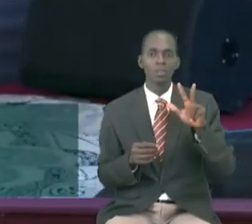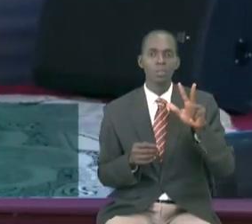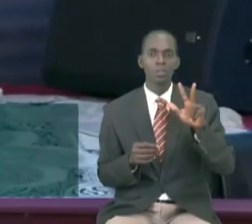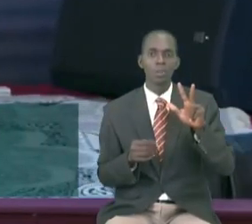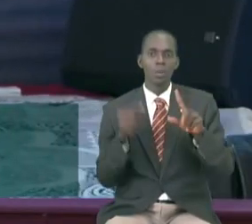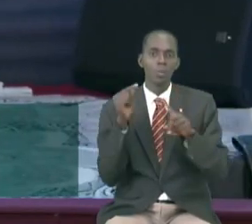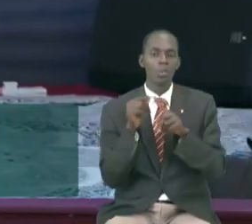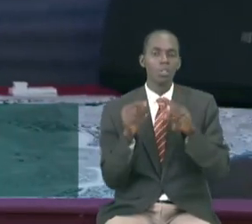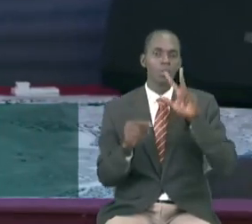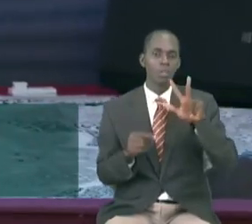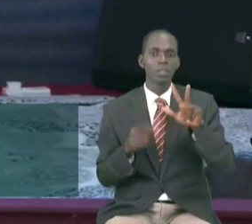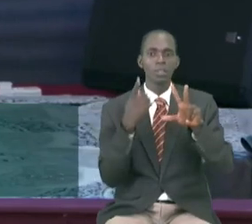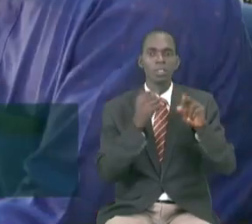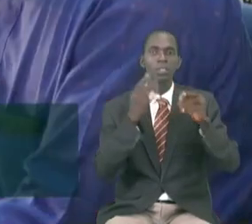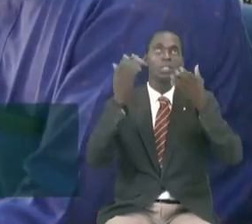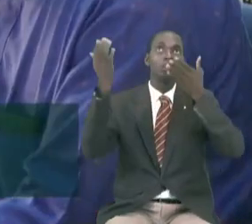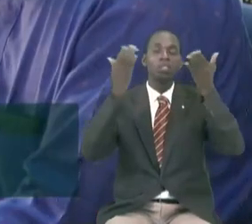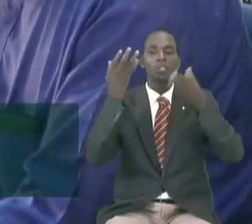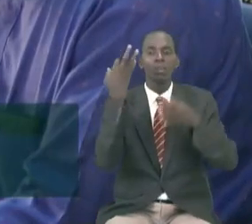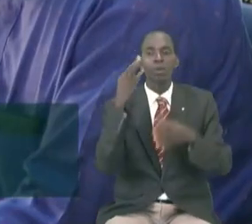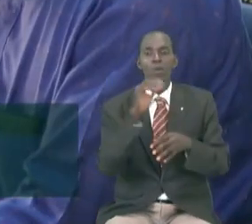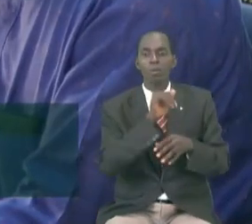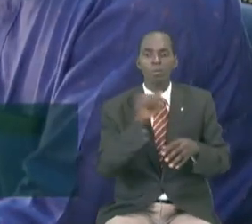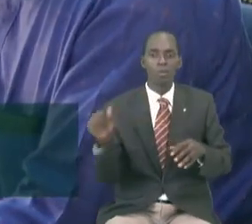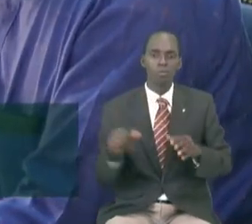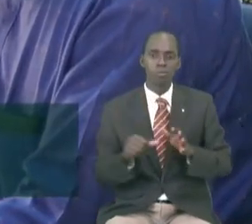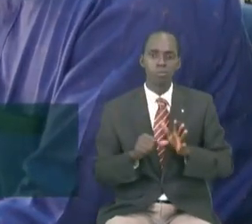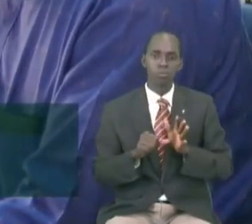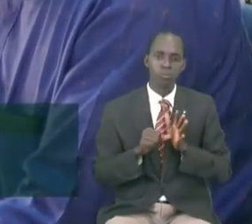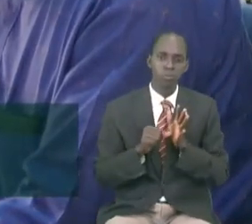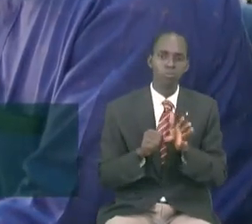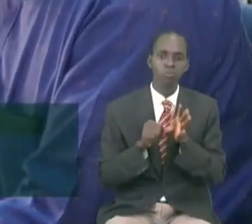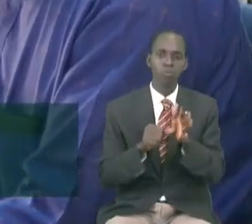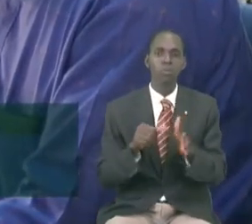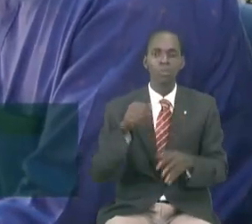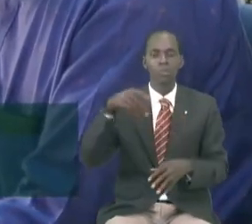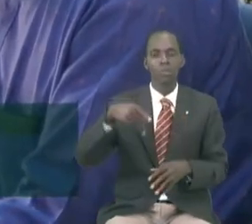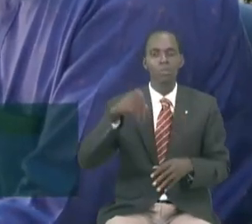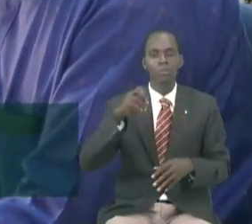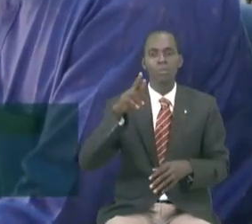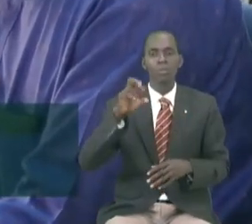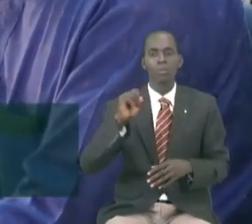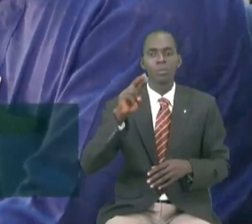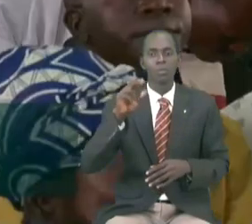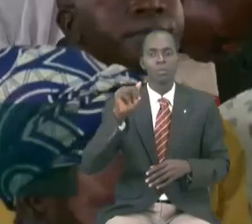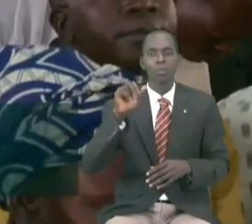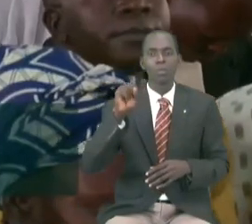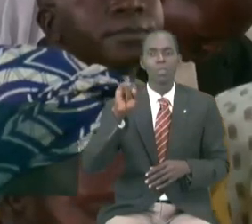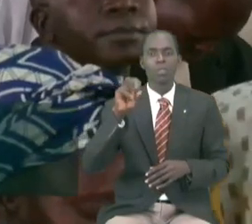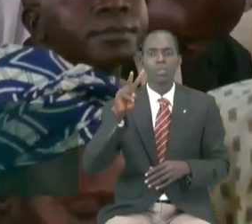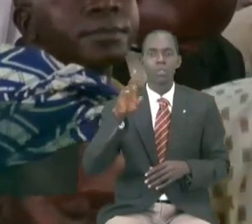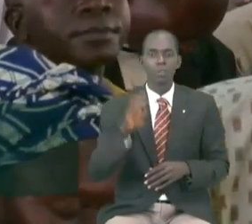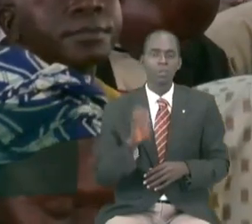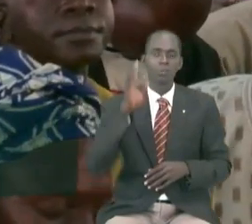chapter 3, and we're reading from verse 1. And the word of the Lord came unto